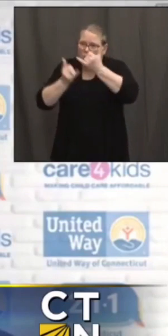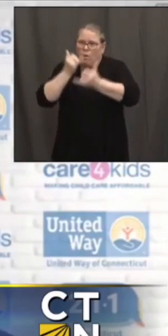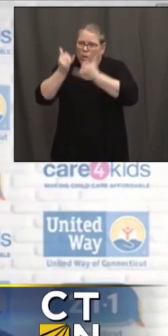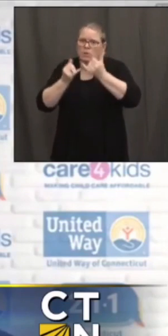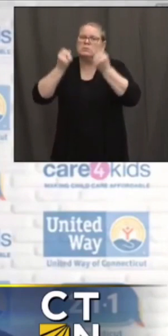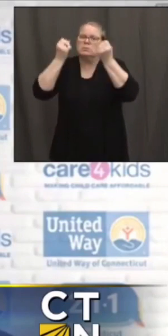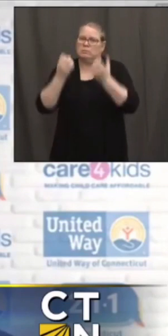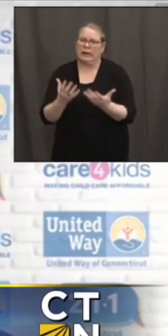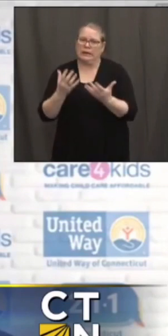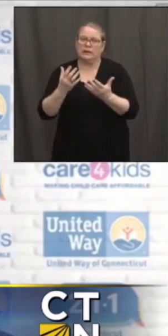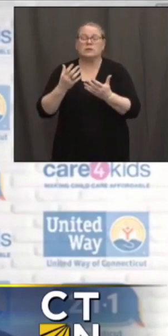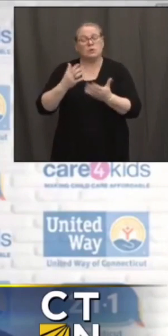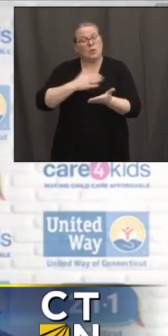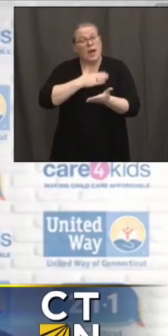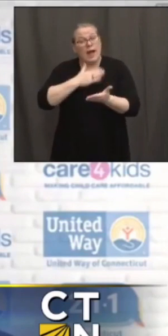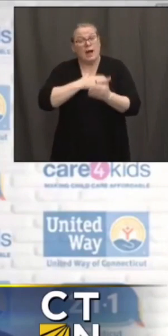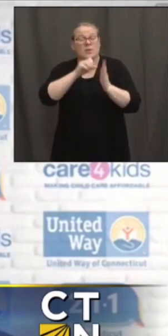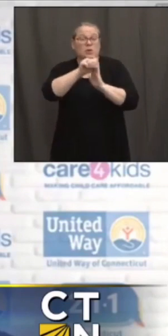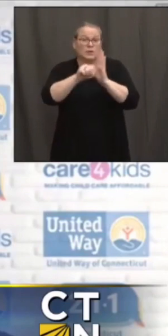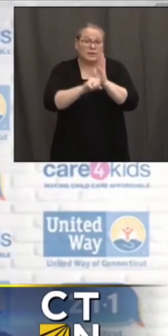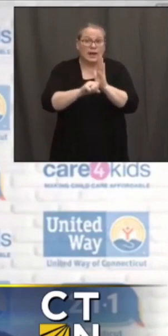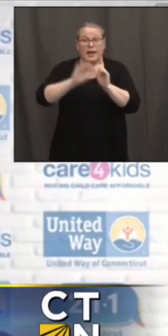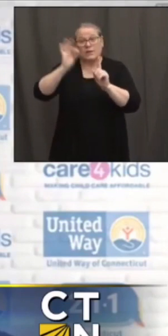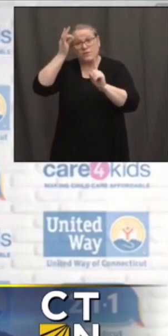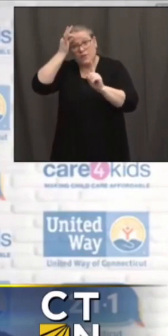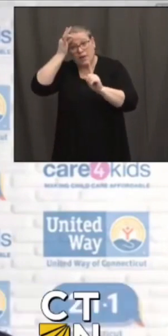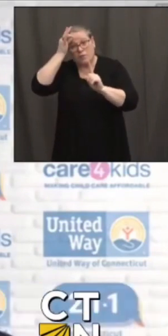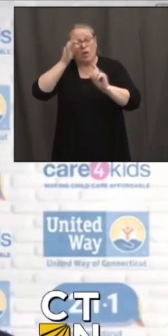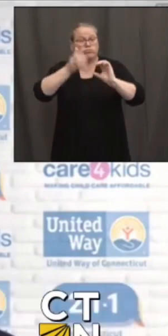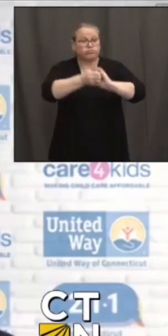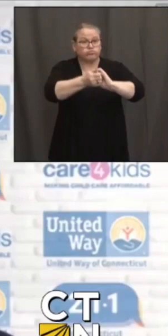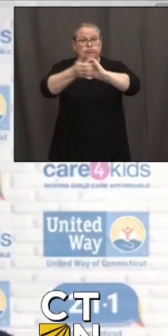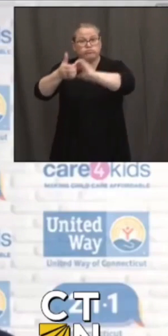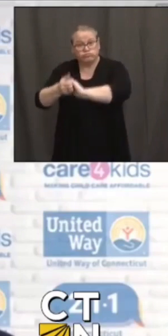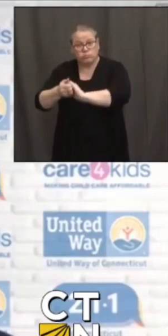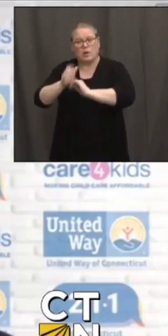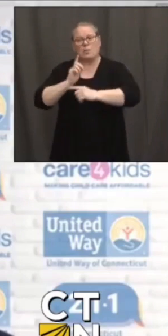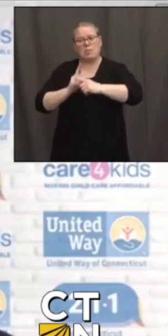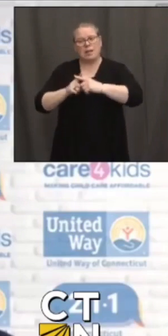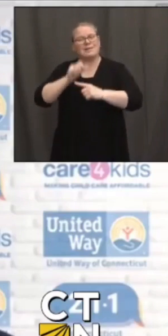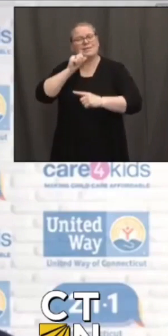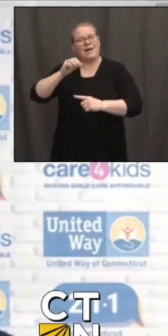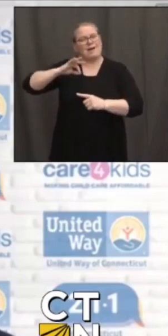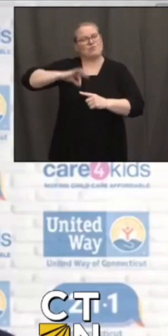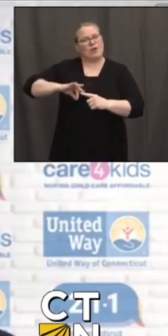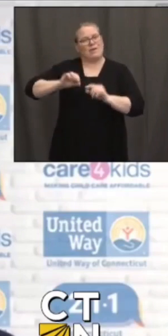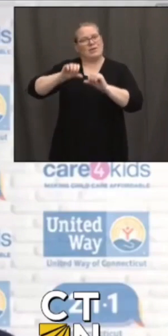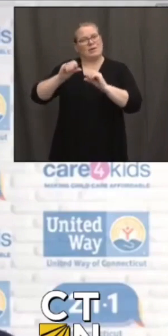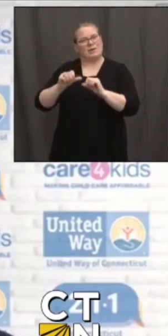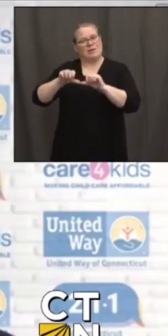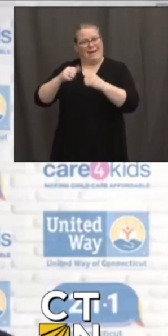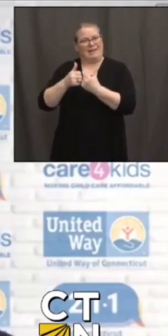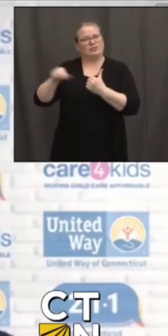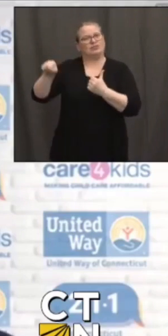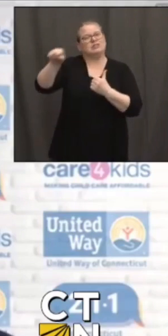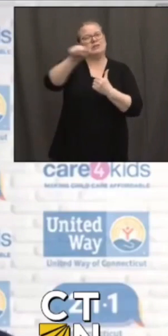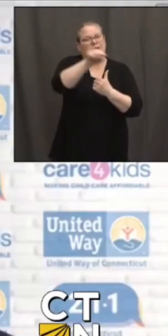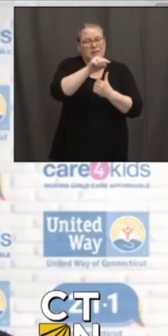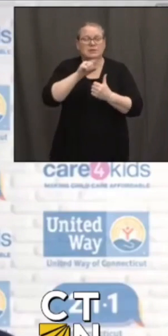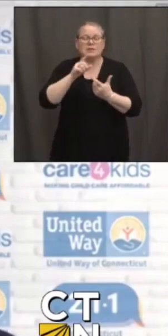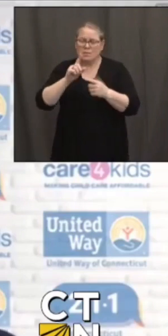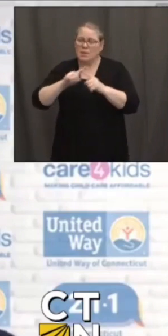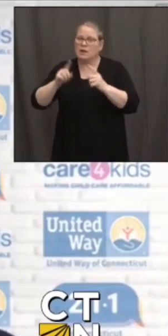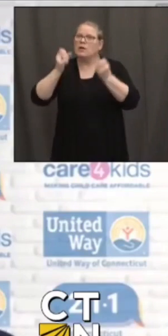federal resources and with our nonprofit partners across the state. But there is a high volume coming in, and we're doing our very